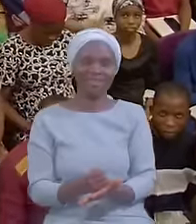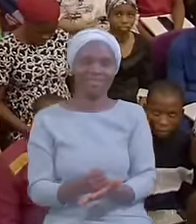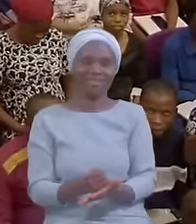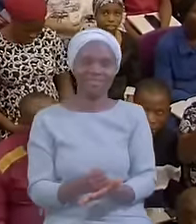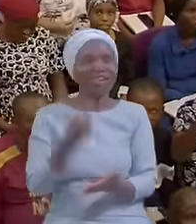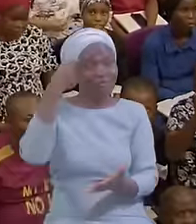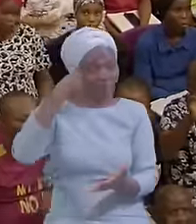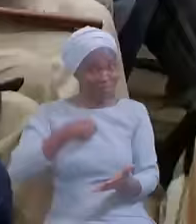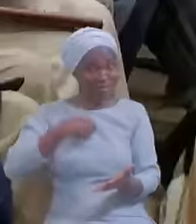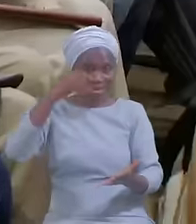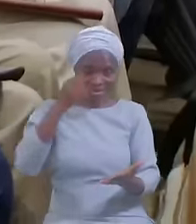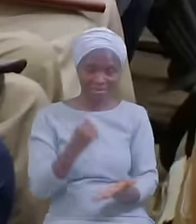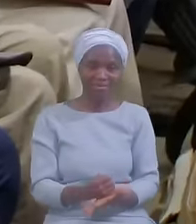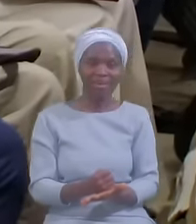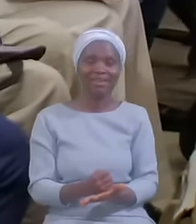For me.